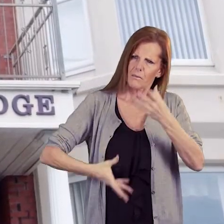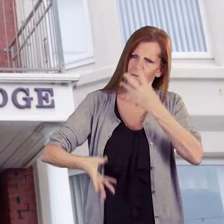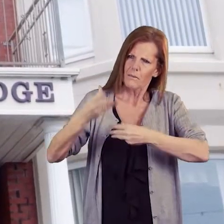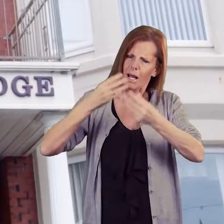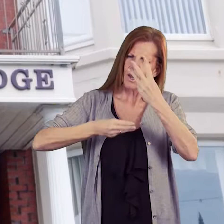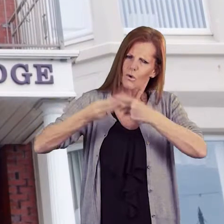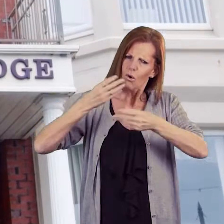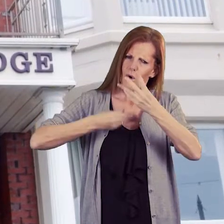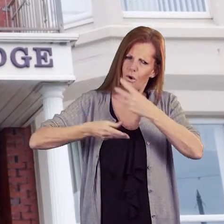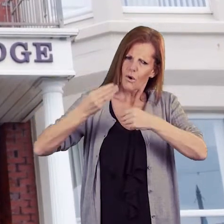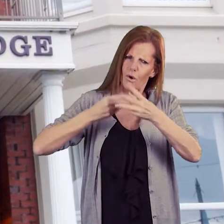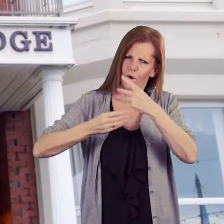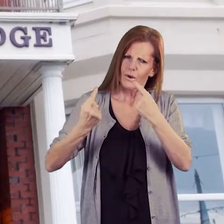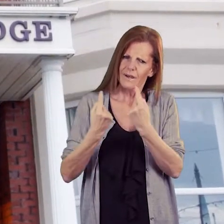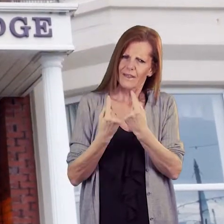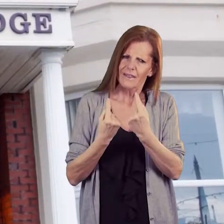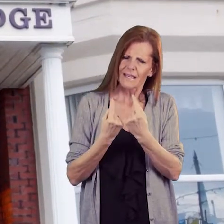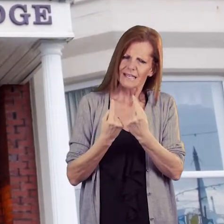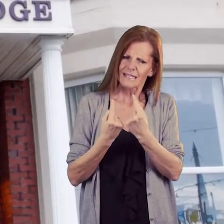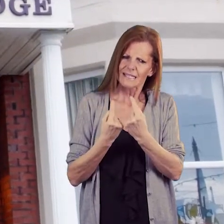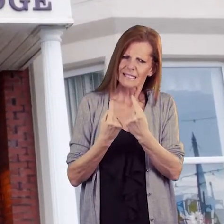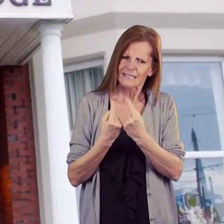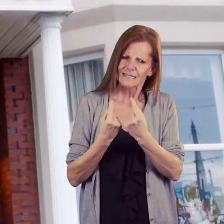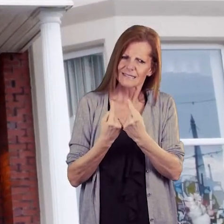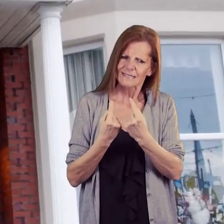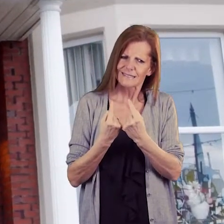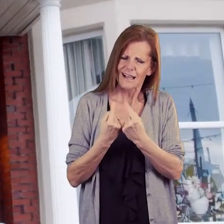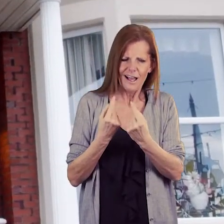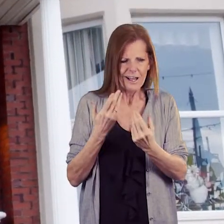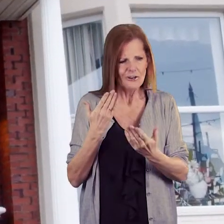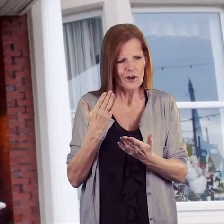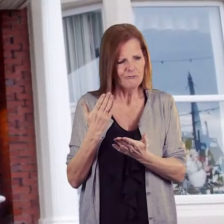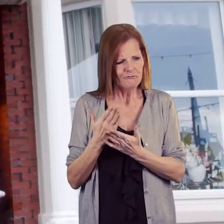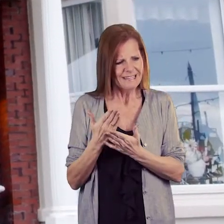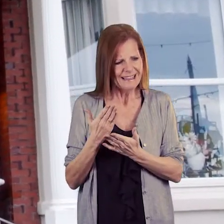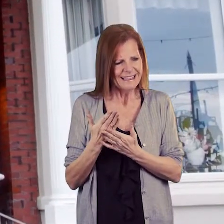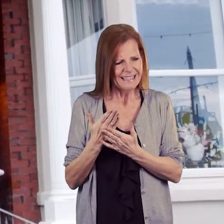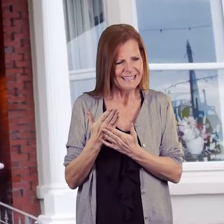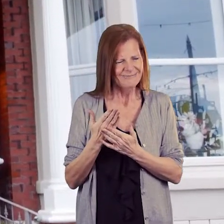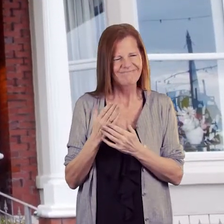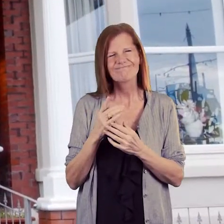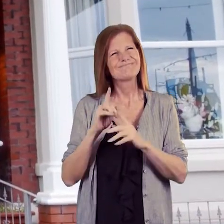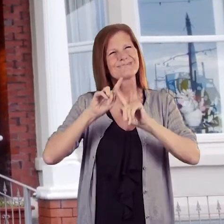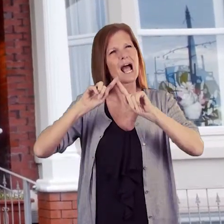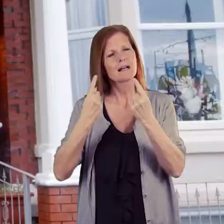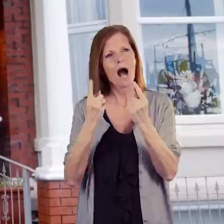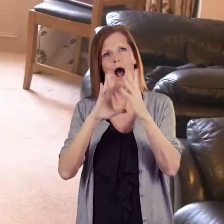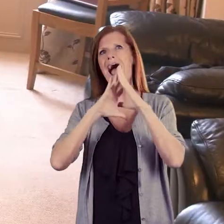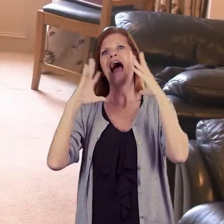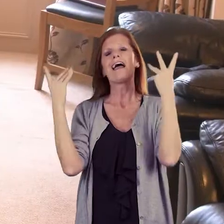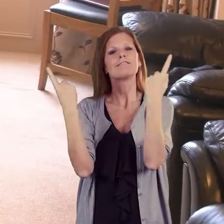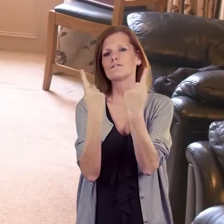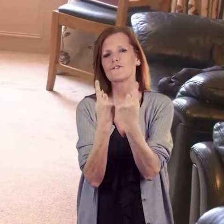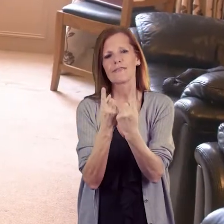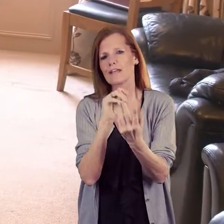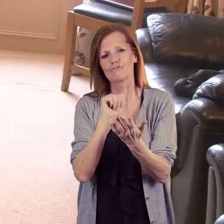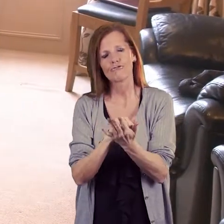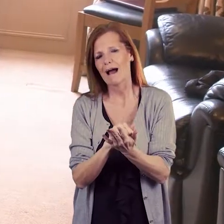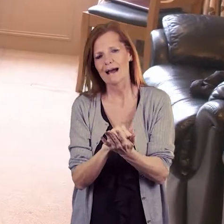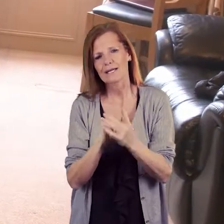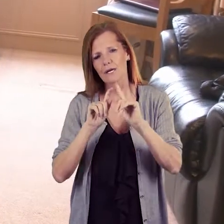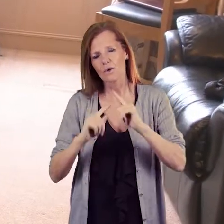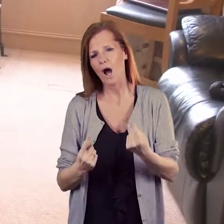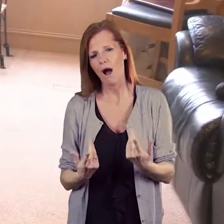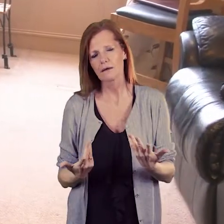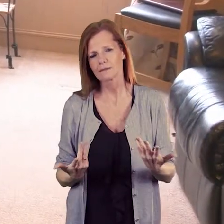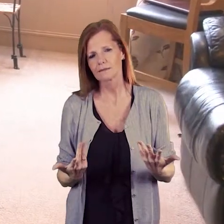up from them, and it's all to the. You can't get everything what you want to get right, and they